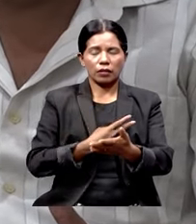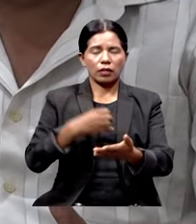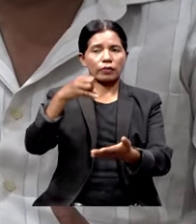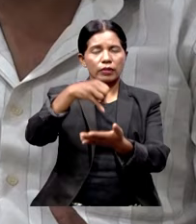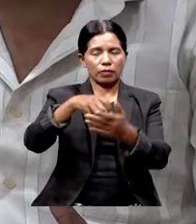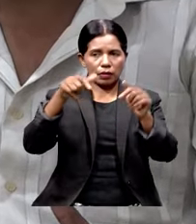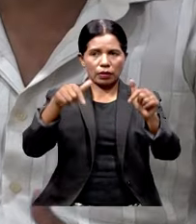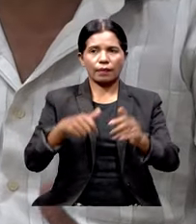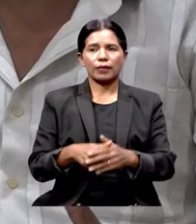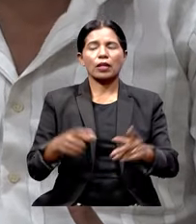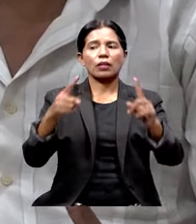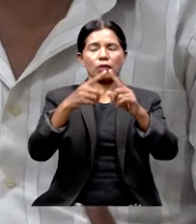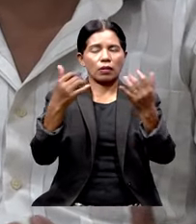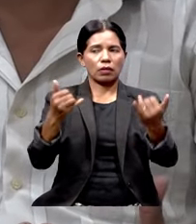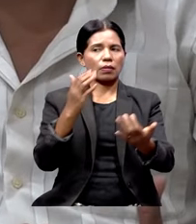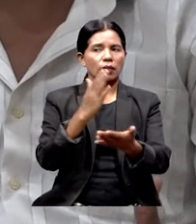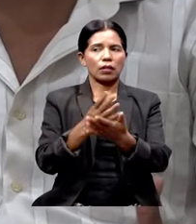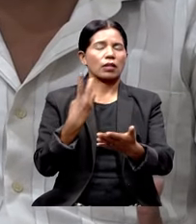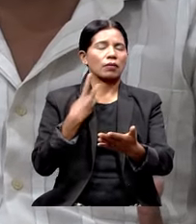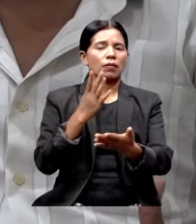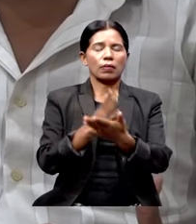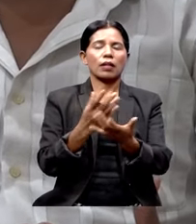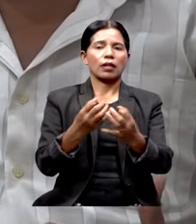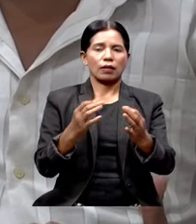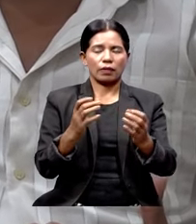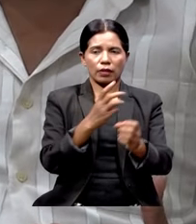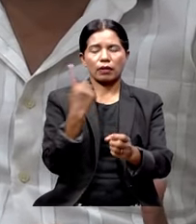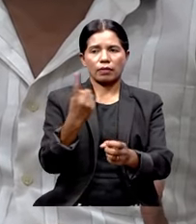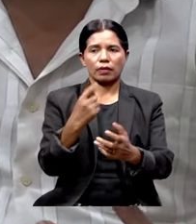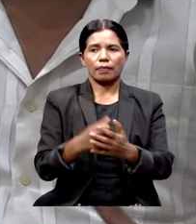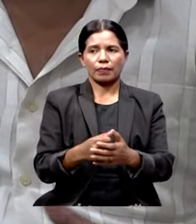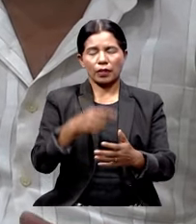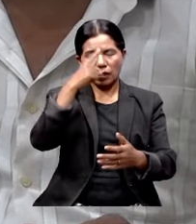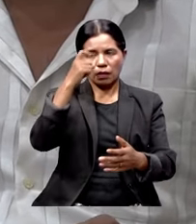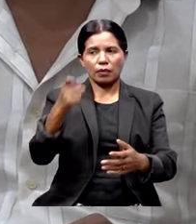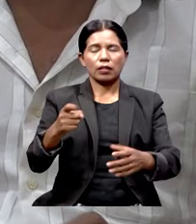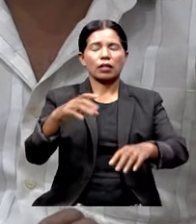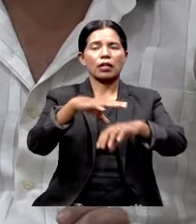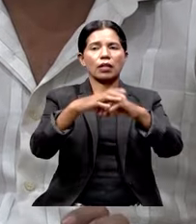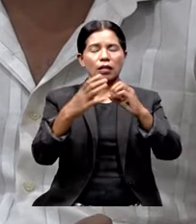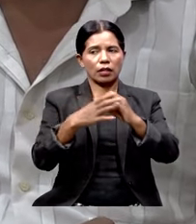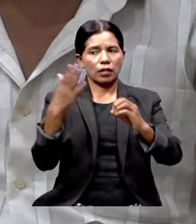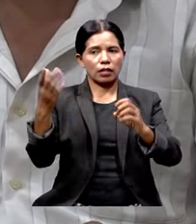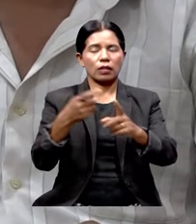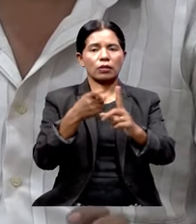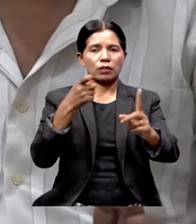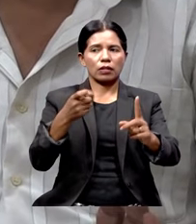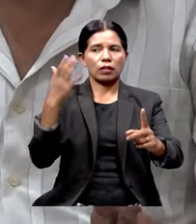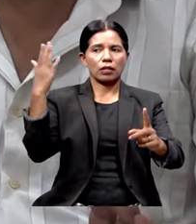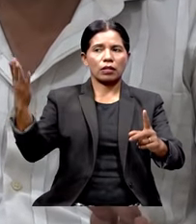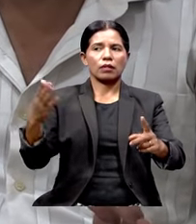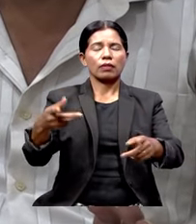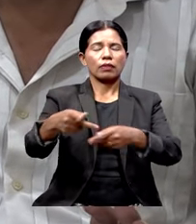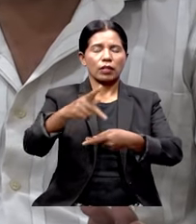ira ni ia te ora pendenti la investimento pendenti ela tra jaun kata krai ne parte ba area